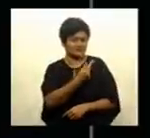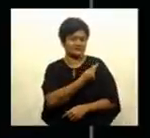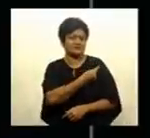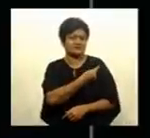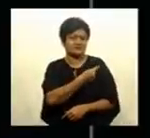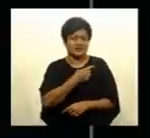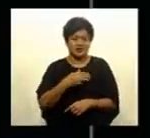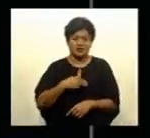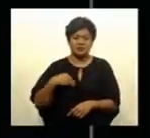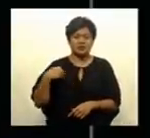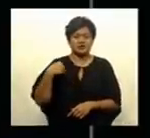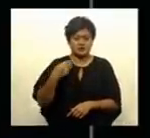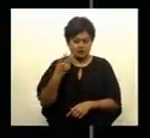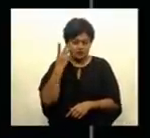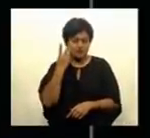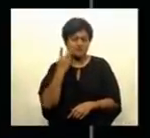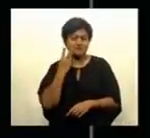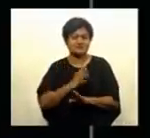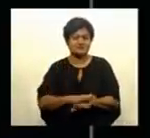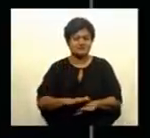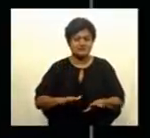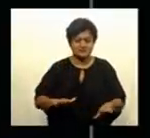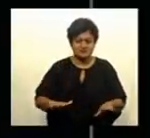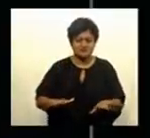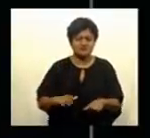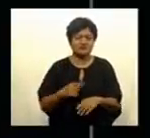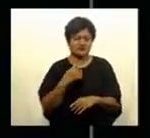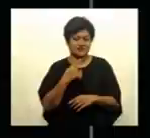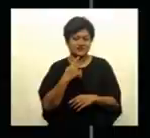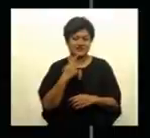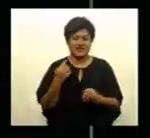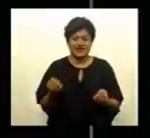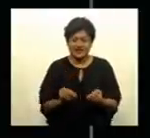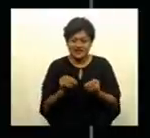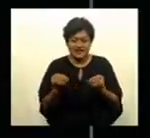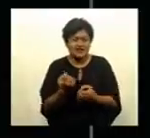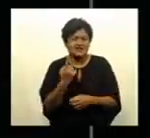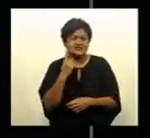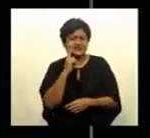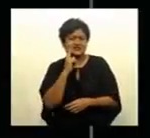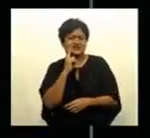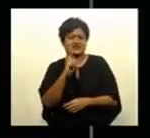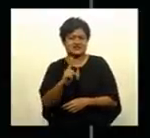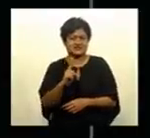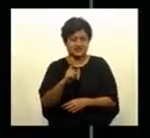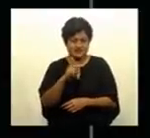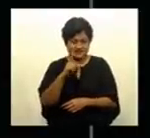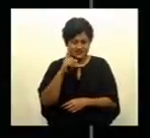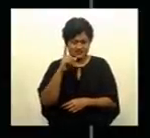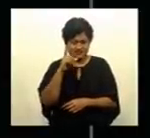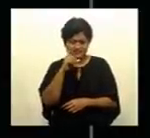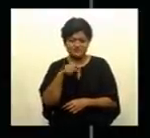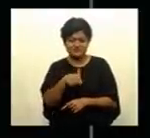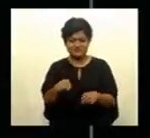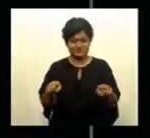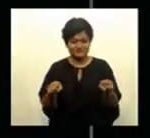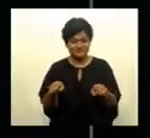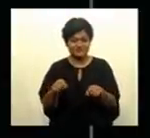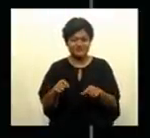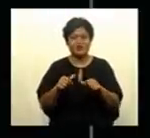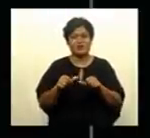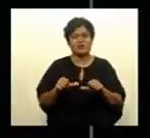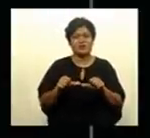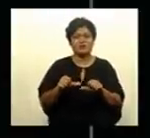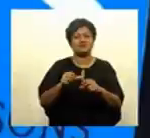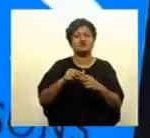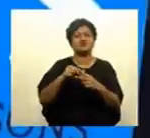Women, Children and Poverty Alleviation says it is encouraging to see these vulnerable Fijians choose to protect themselves. Apelisa